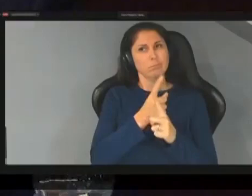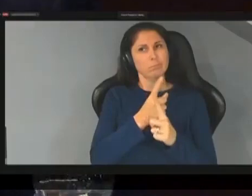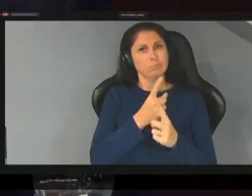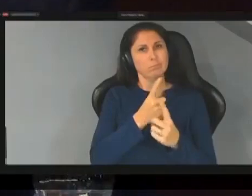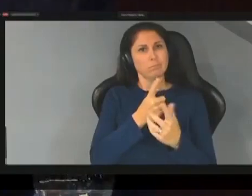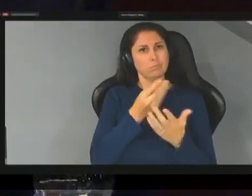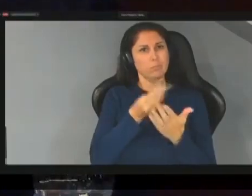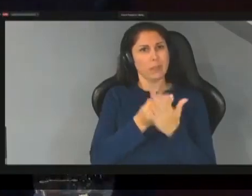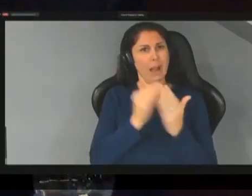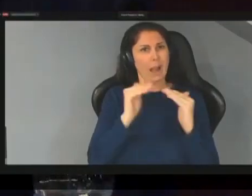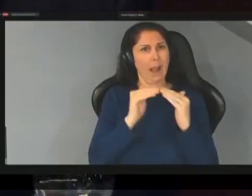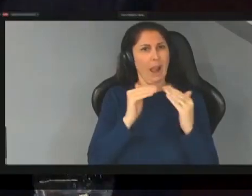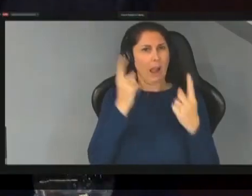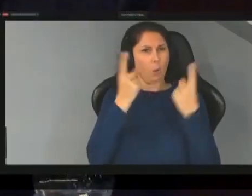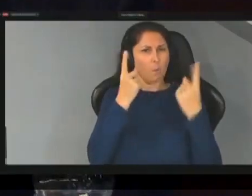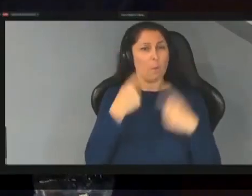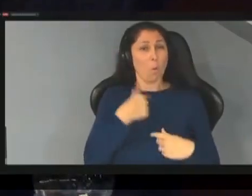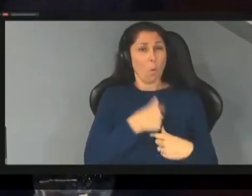we're somewhere in the middle,